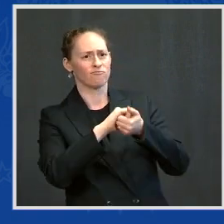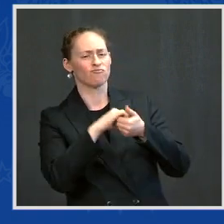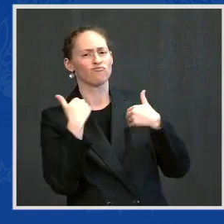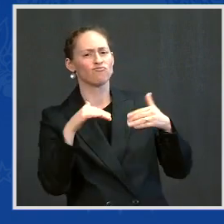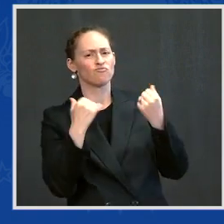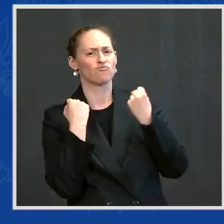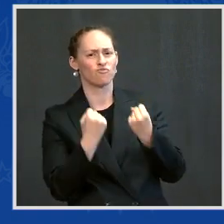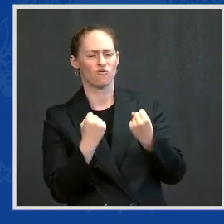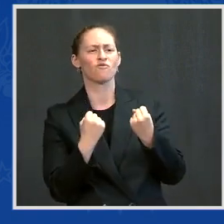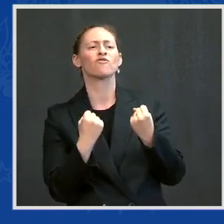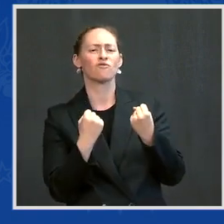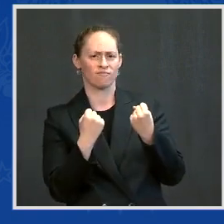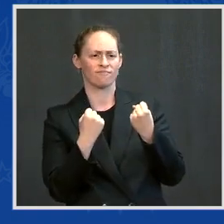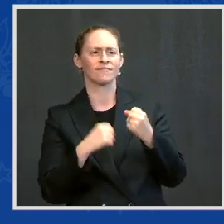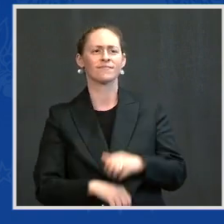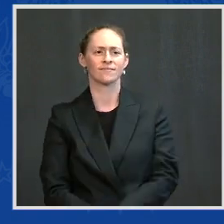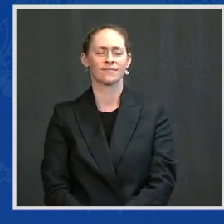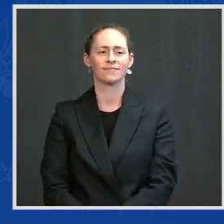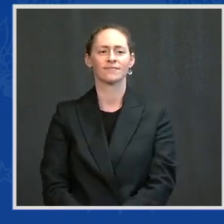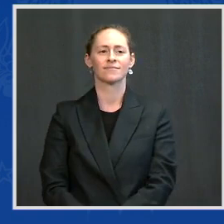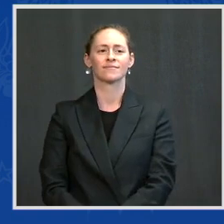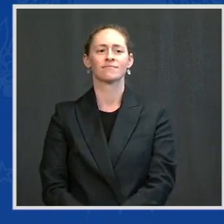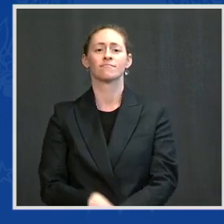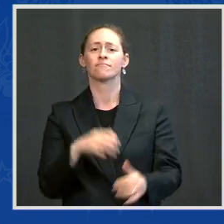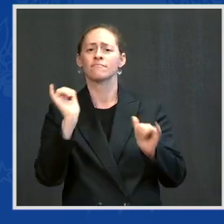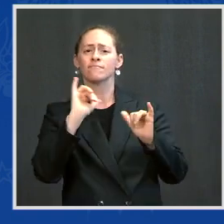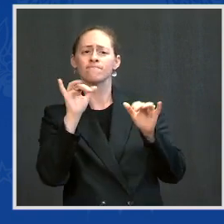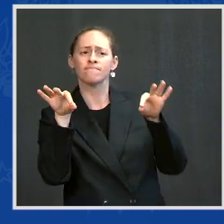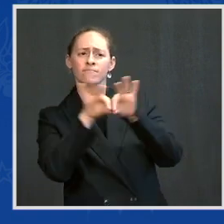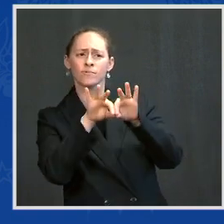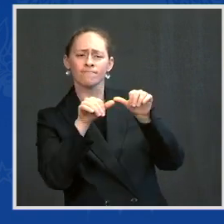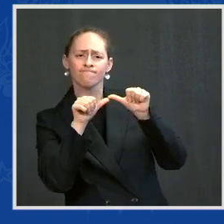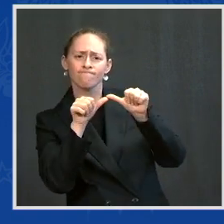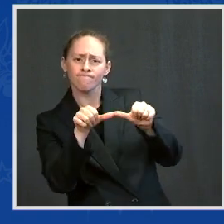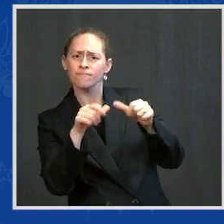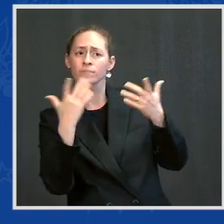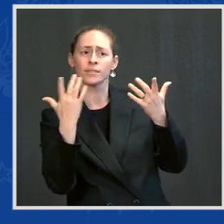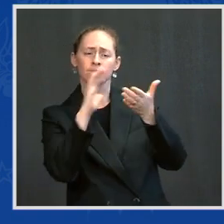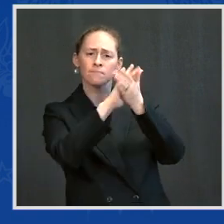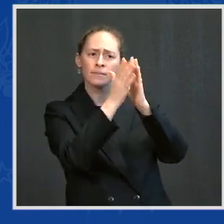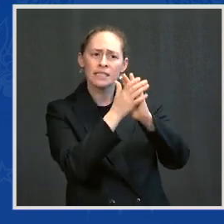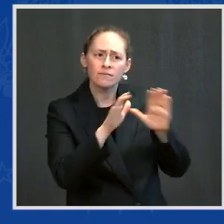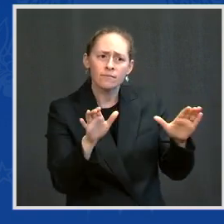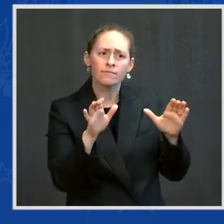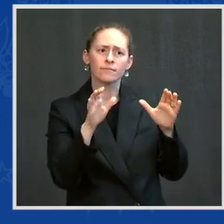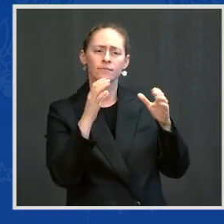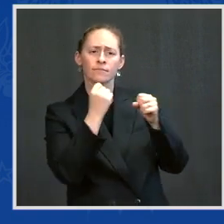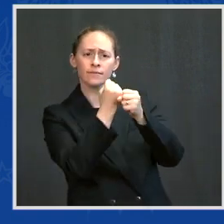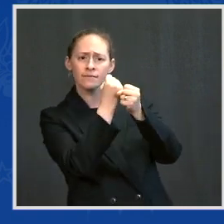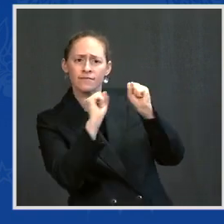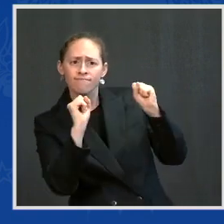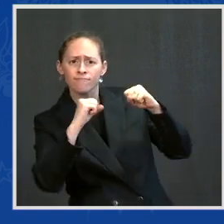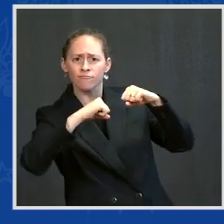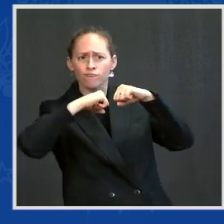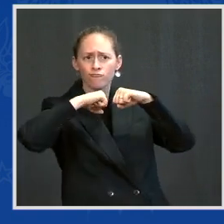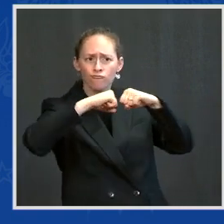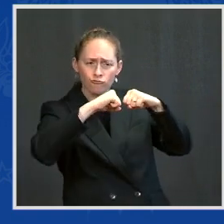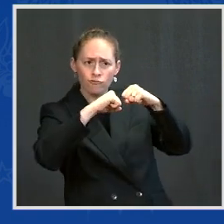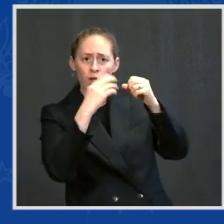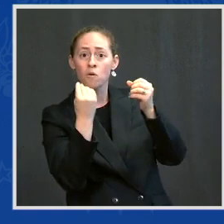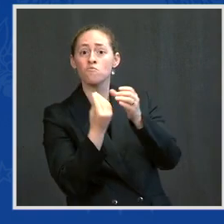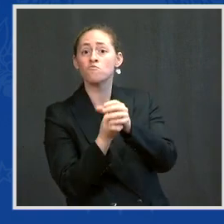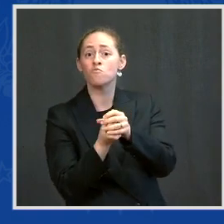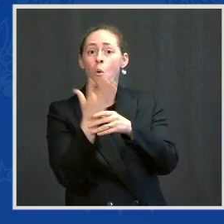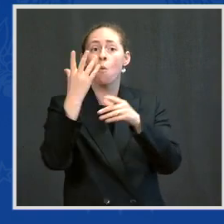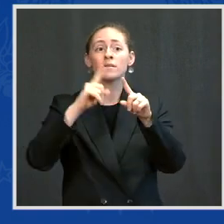peace, security, prosperity, and the region growing more prominent and us